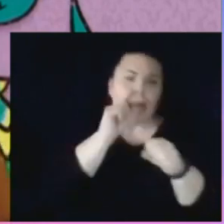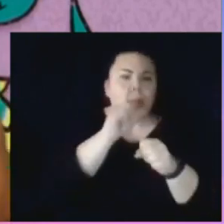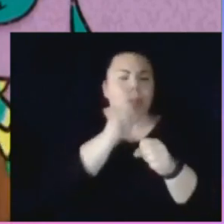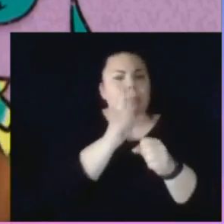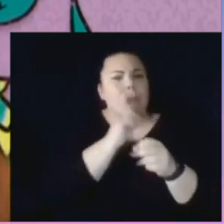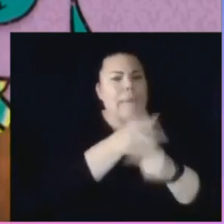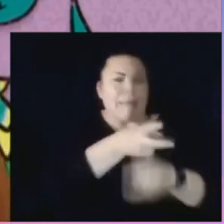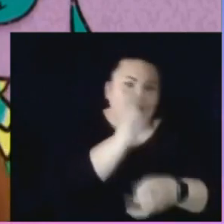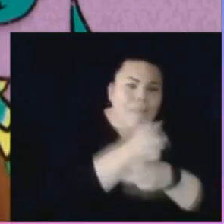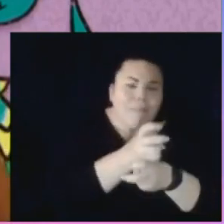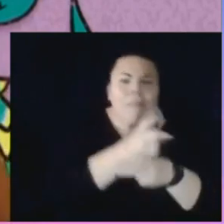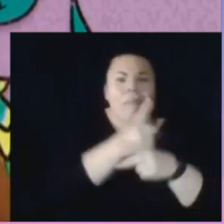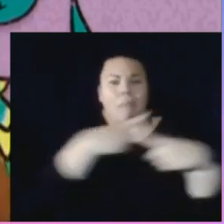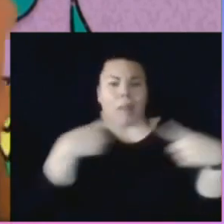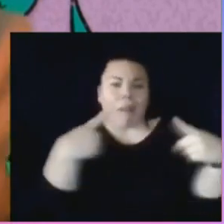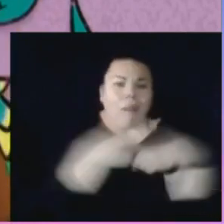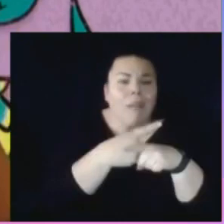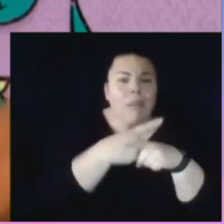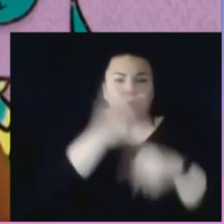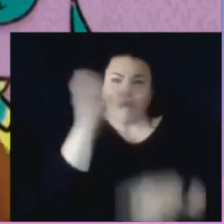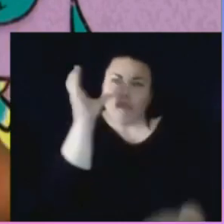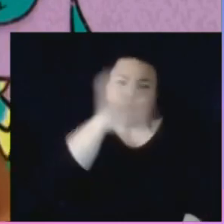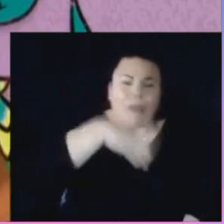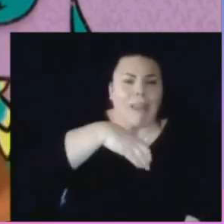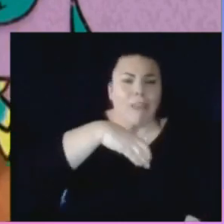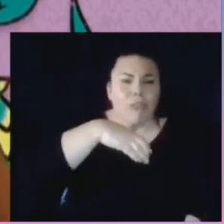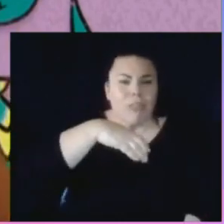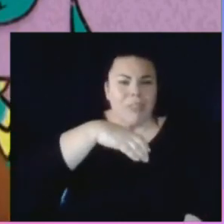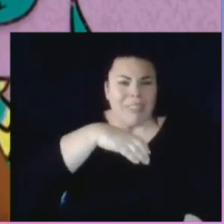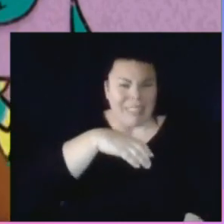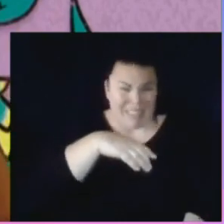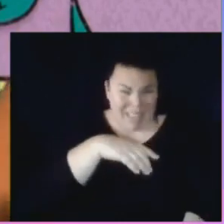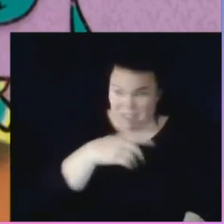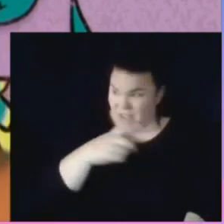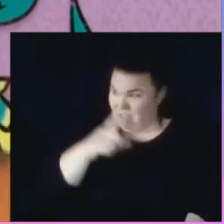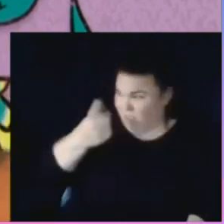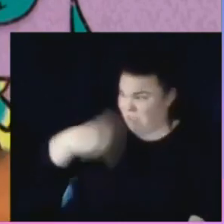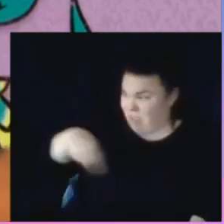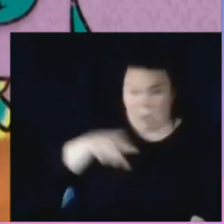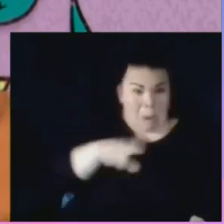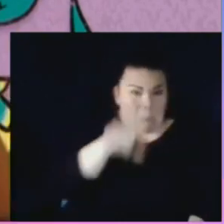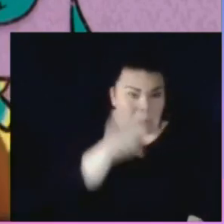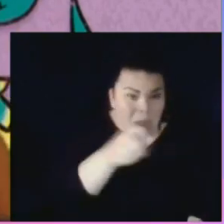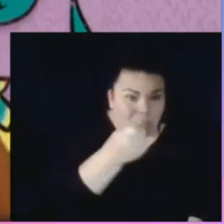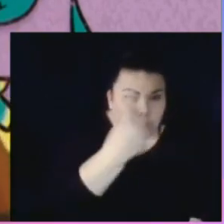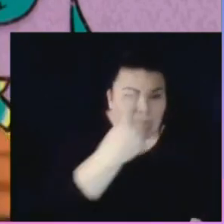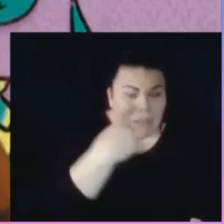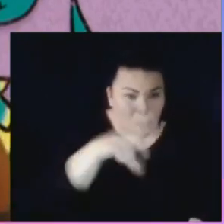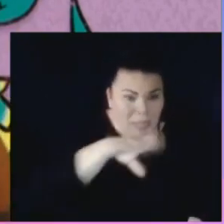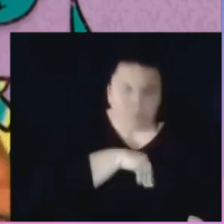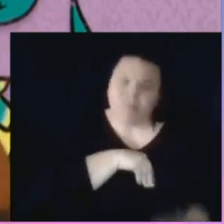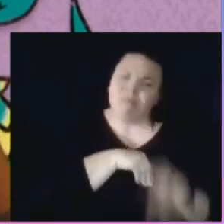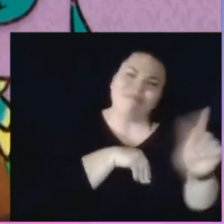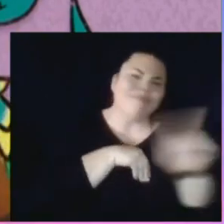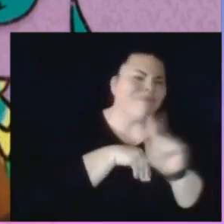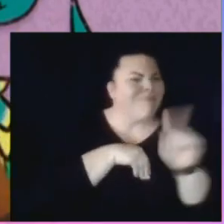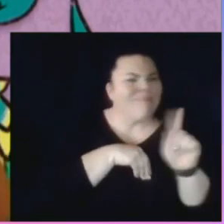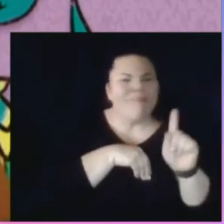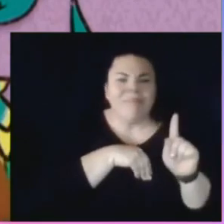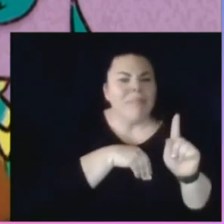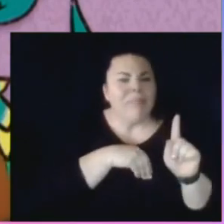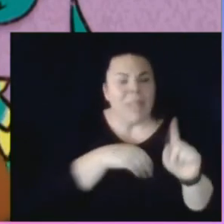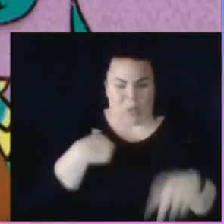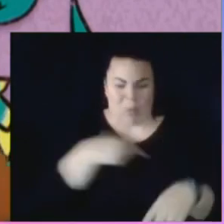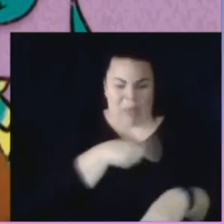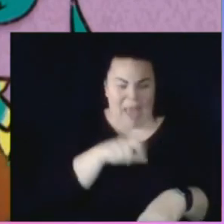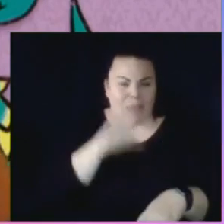to be strange. You're not necessarily need to be understood in order to be accepted. And we have to break out of this kind of fatigue that's like,